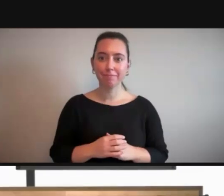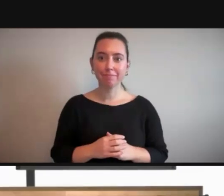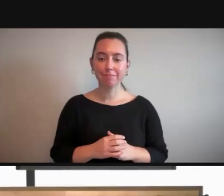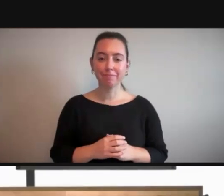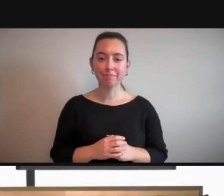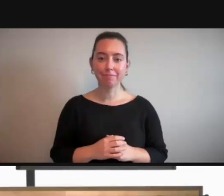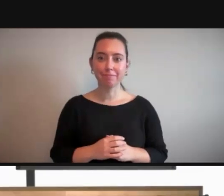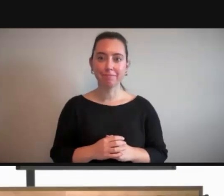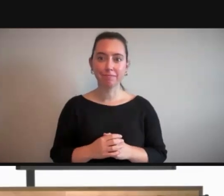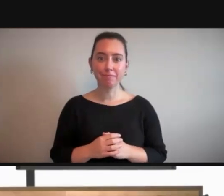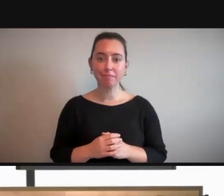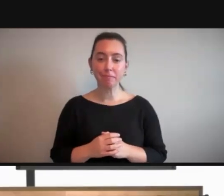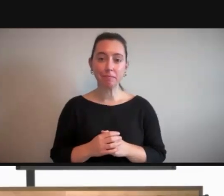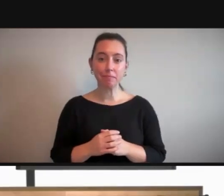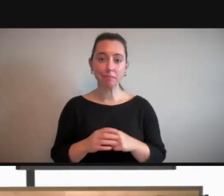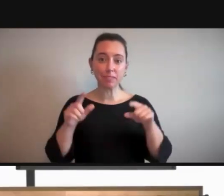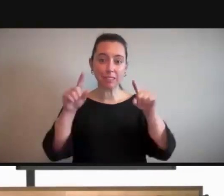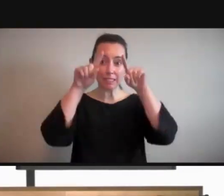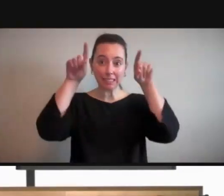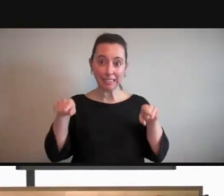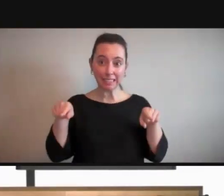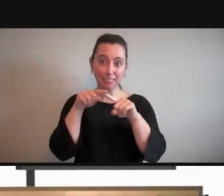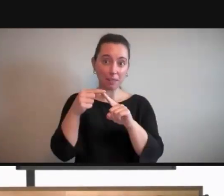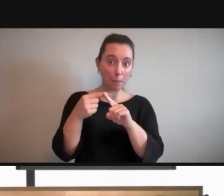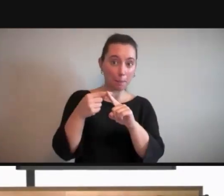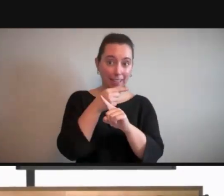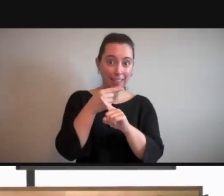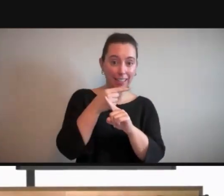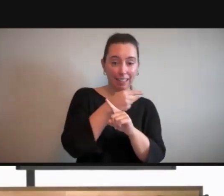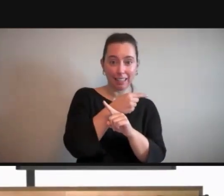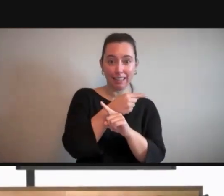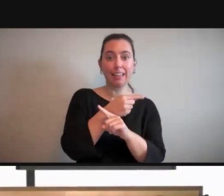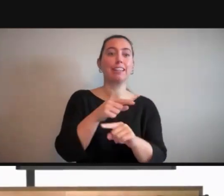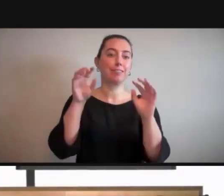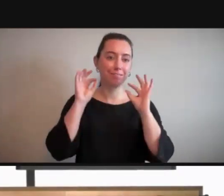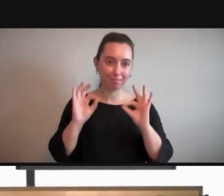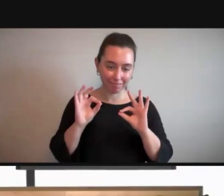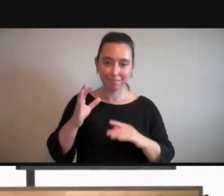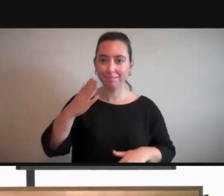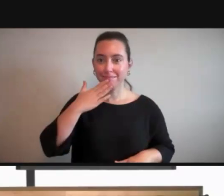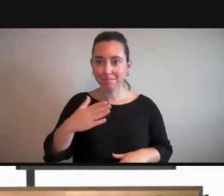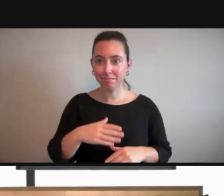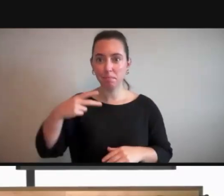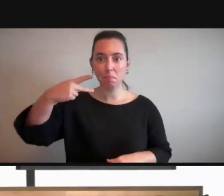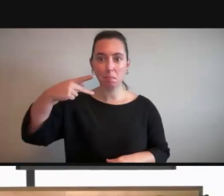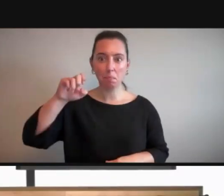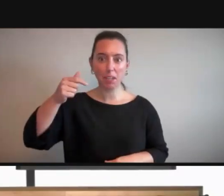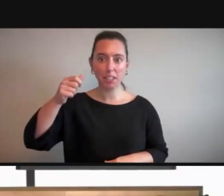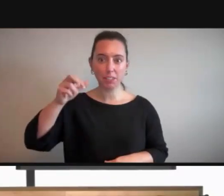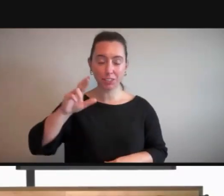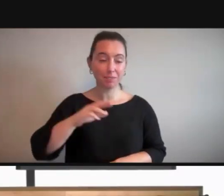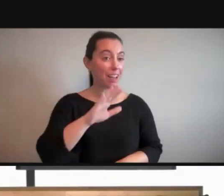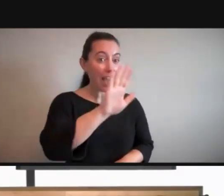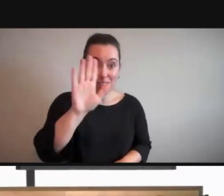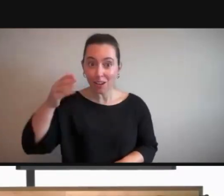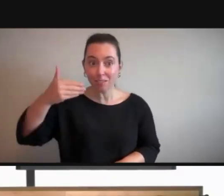Can we move back one stage so we see the presentation of, thank you. Yes, okay. So hello, everybody. I'm Peter Kemeny. I'm